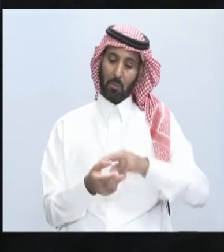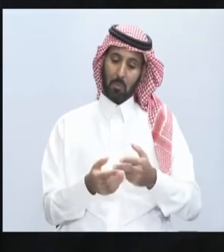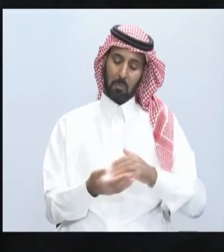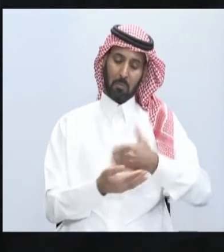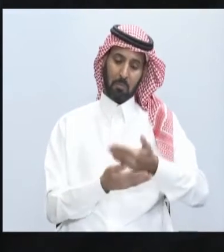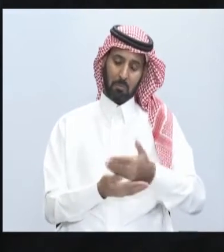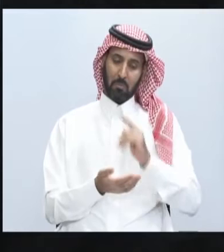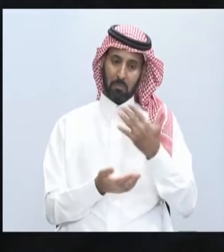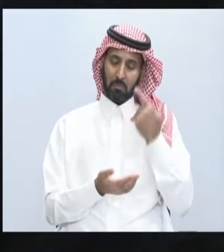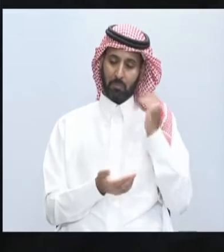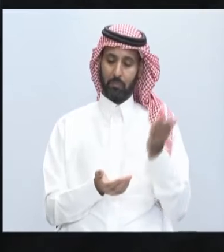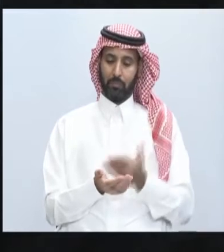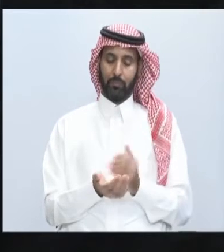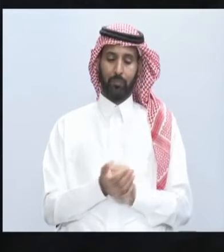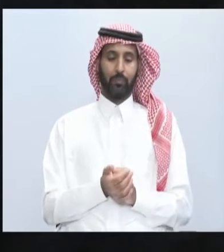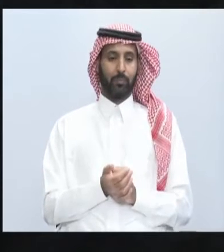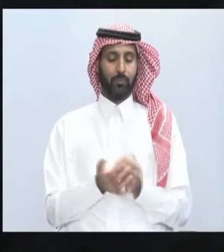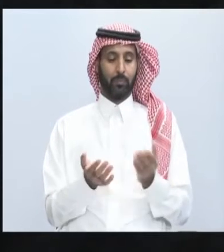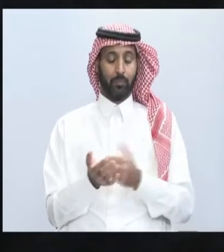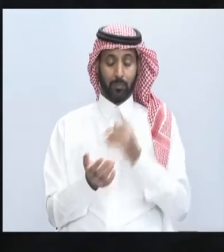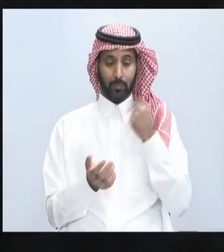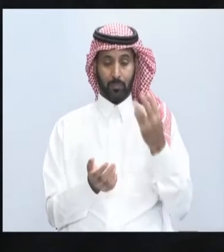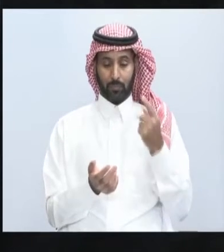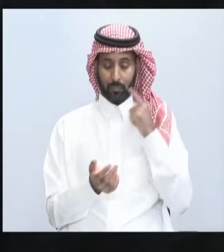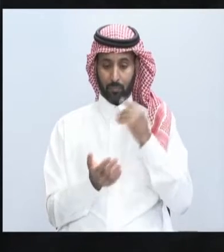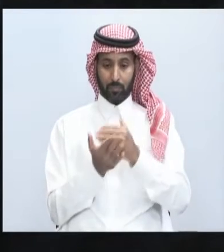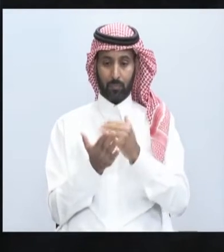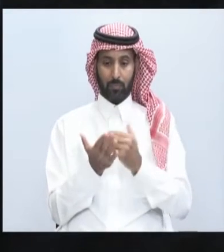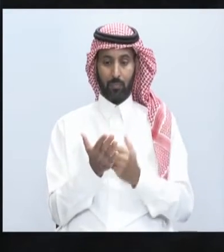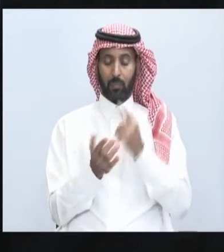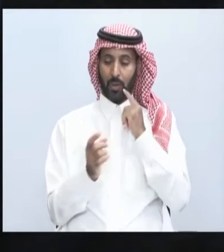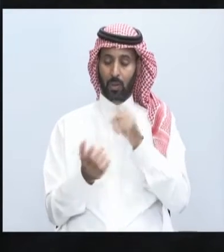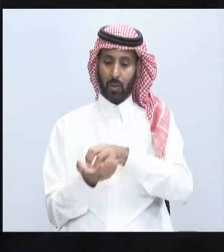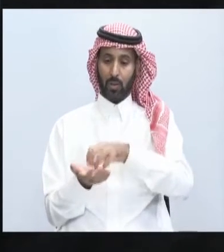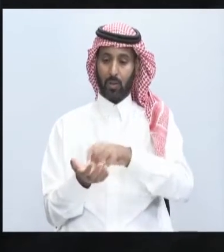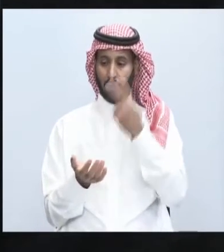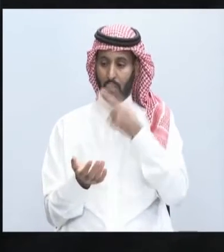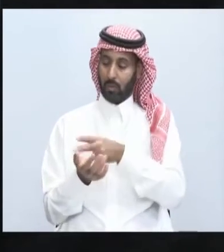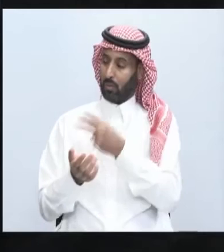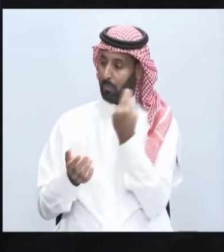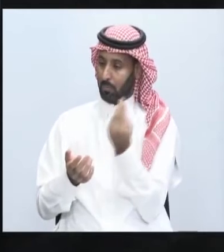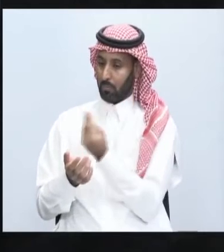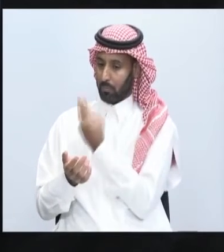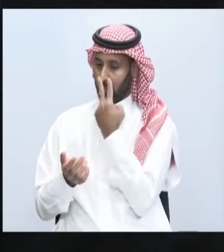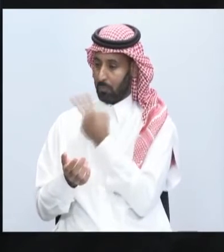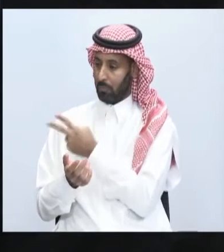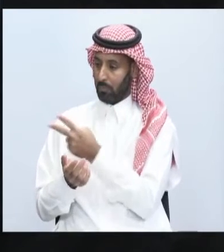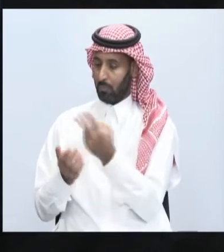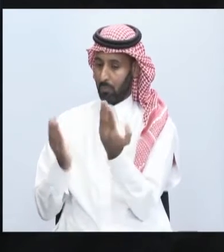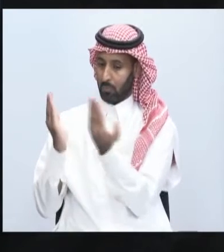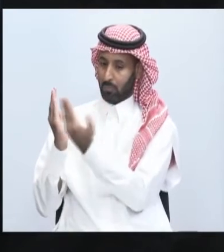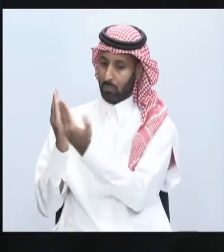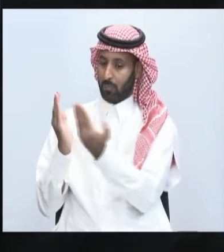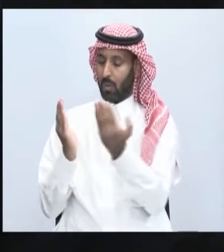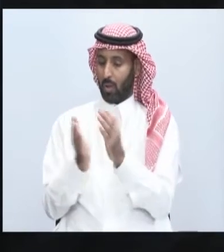or the new computers. So these are the first set of objects that we can see in our